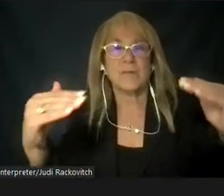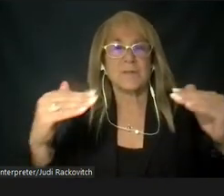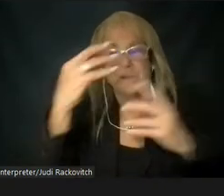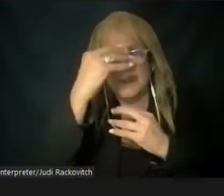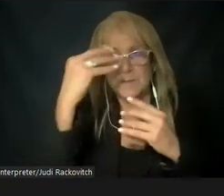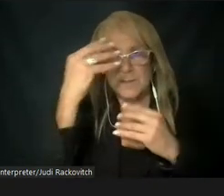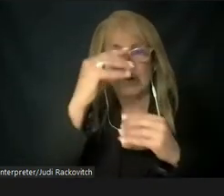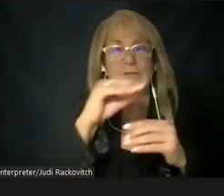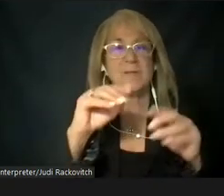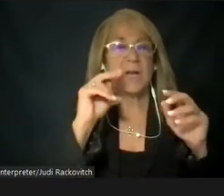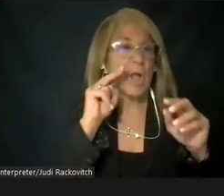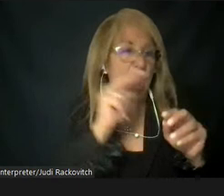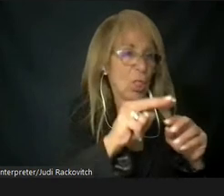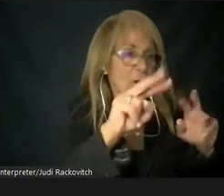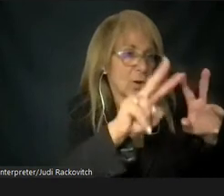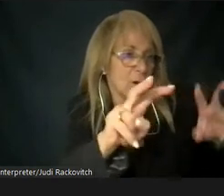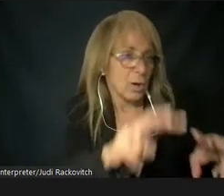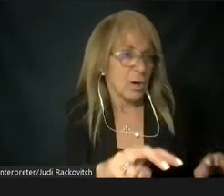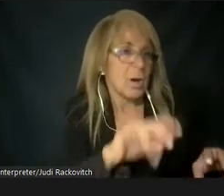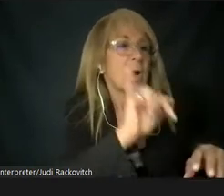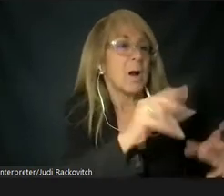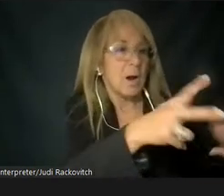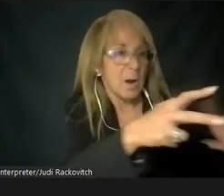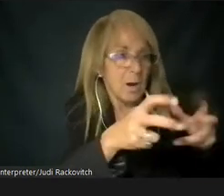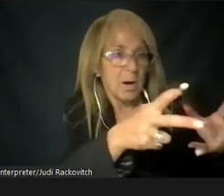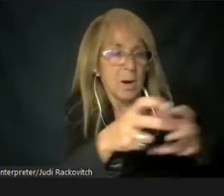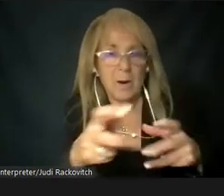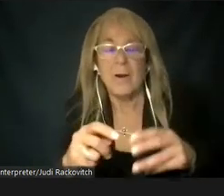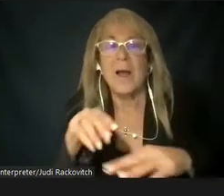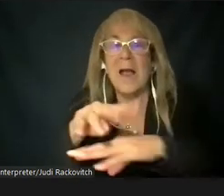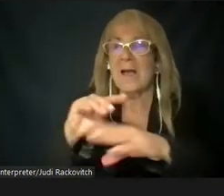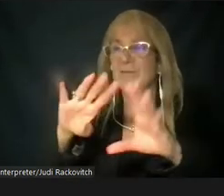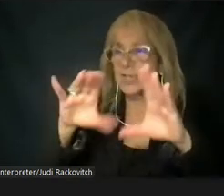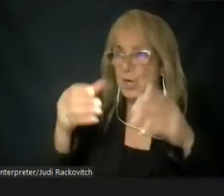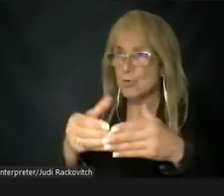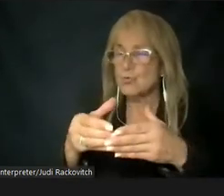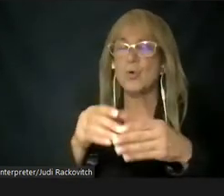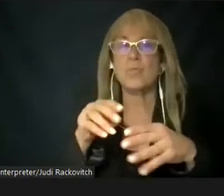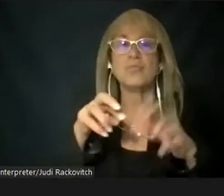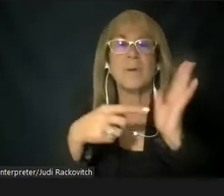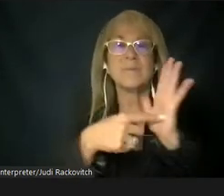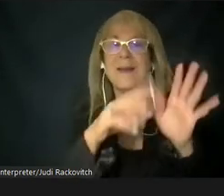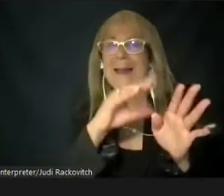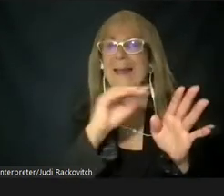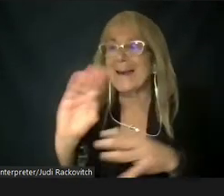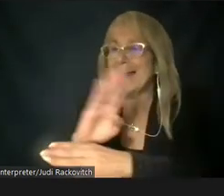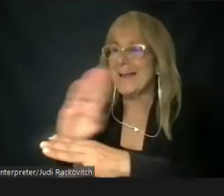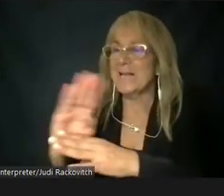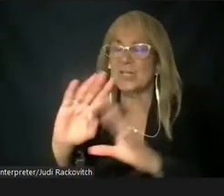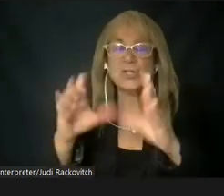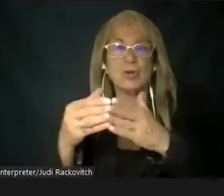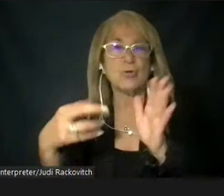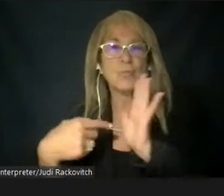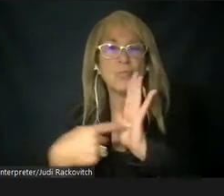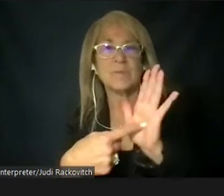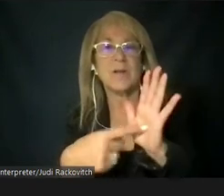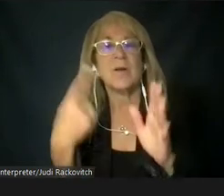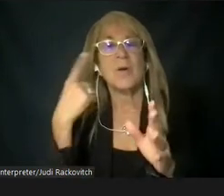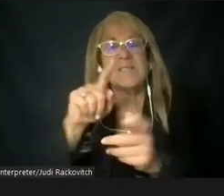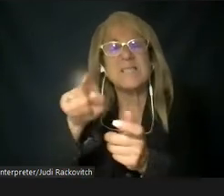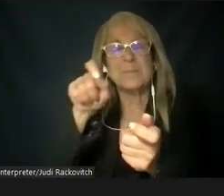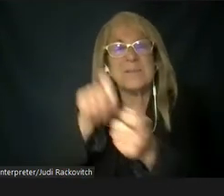It will be comprised of community leaders, advocacy group representatives, and industry group representatives with specific interest in environmental justice